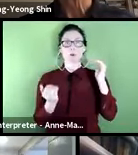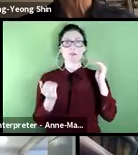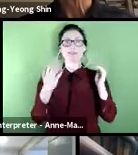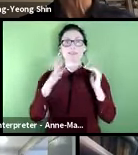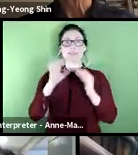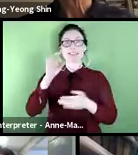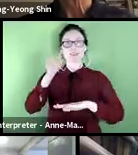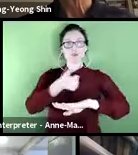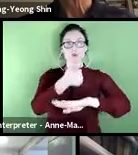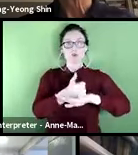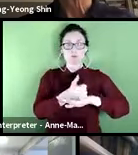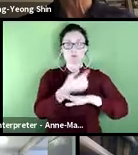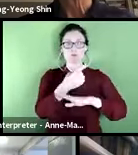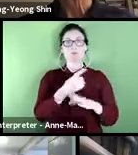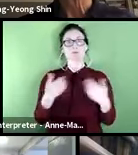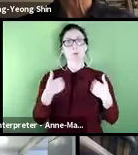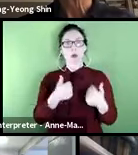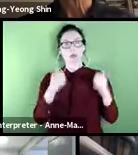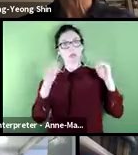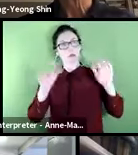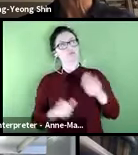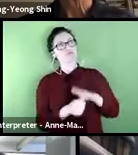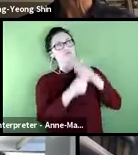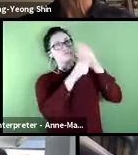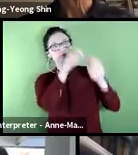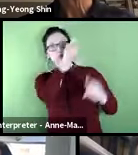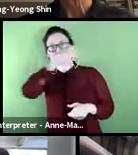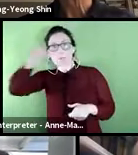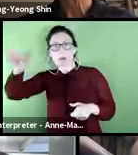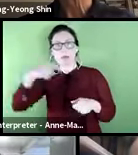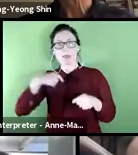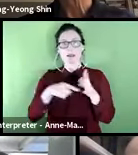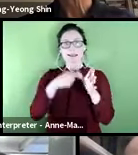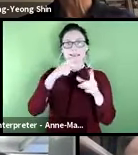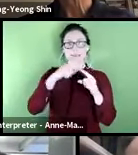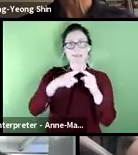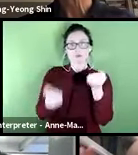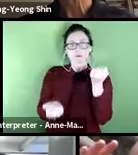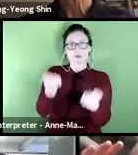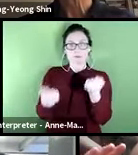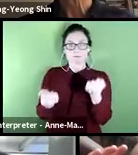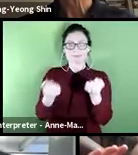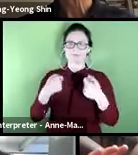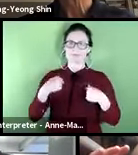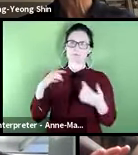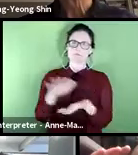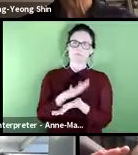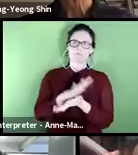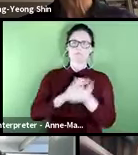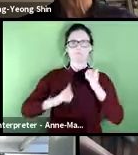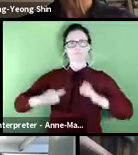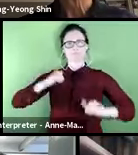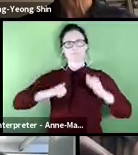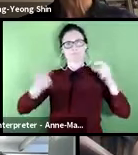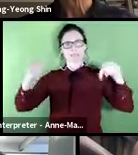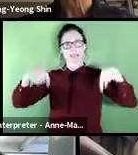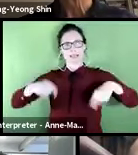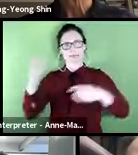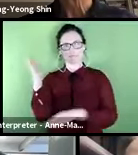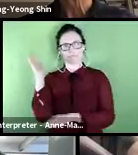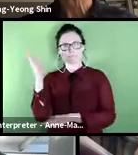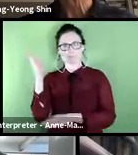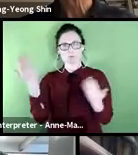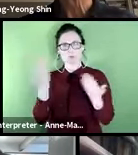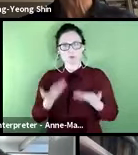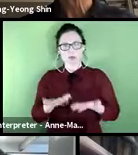tax justice. And I'm really proud to host this seminar. So the theme